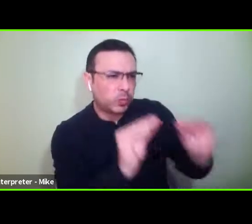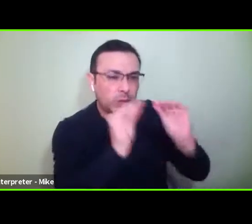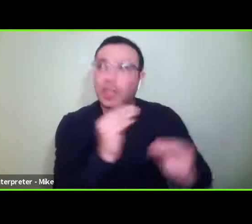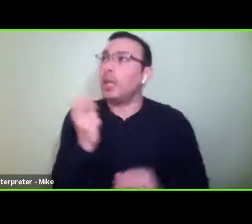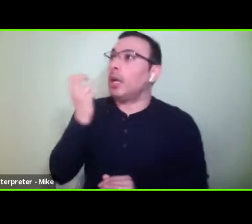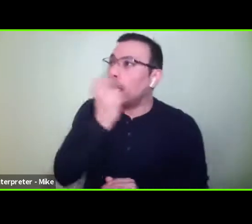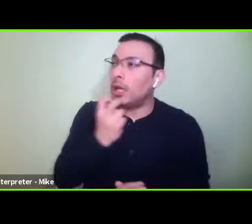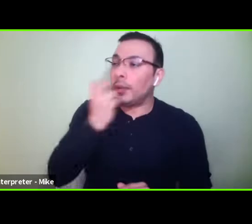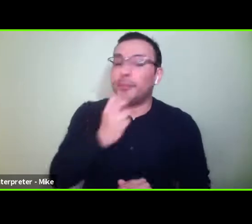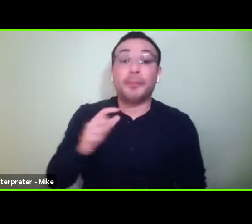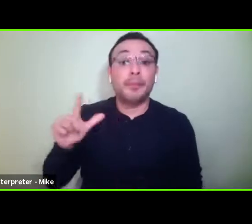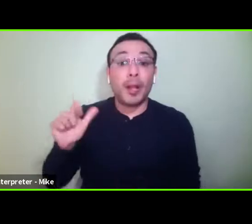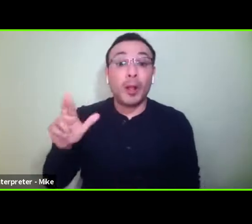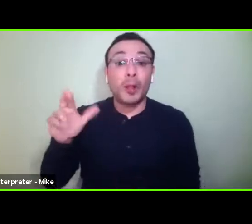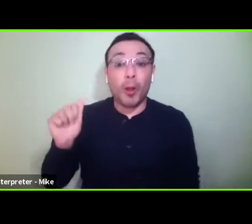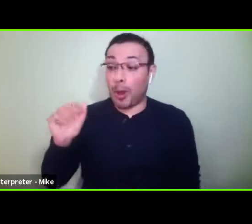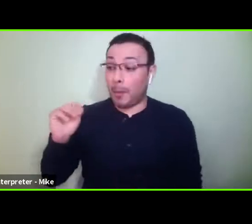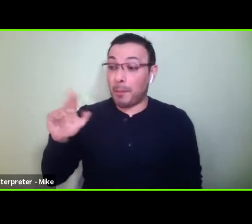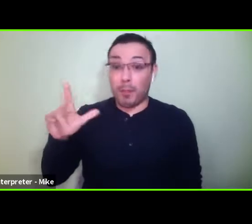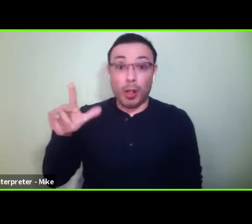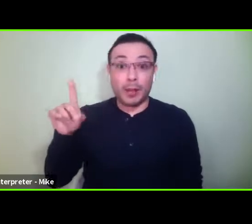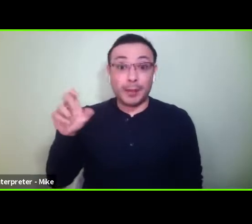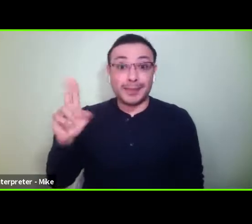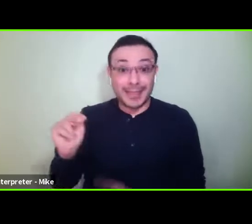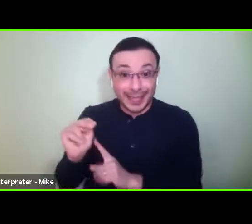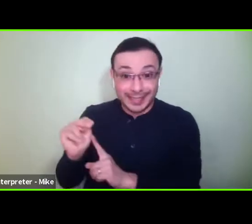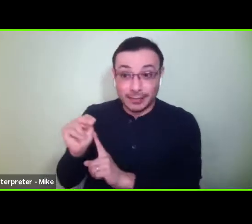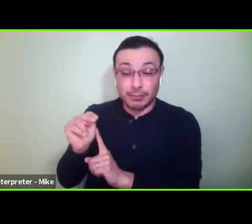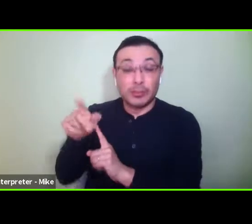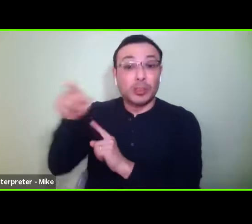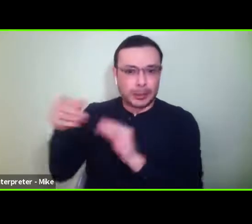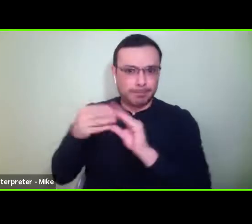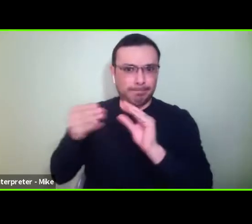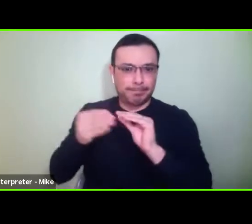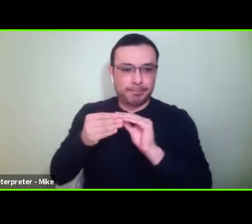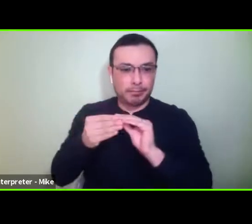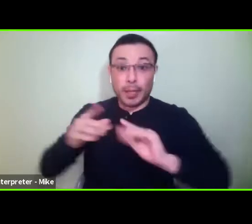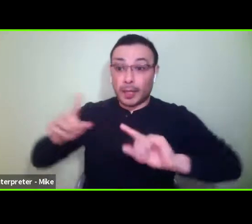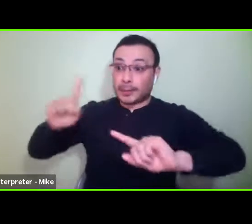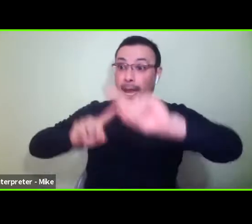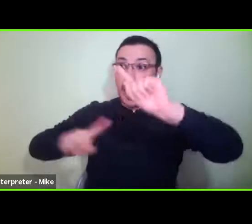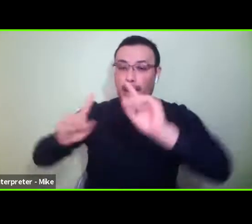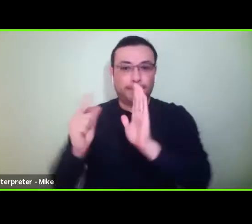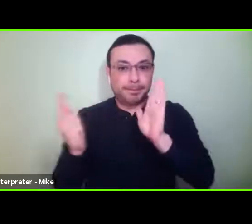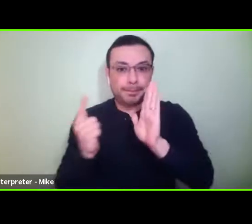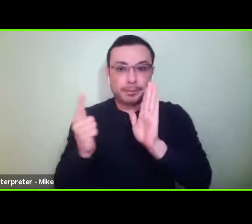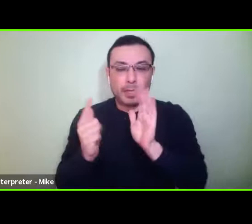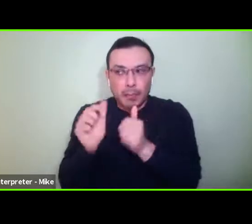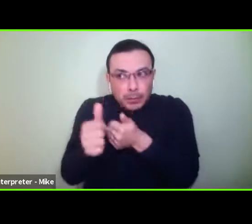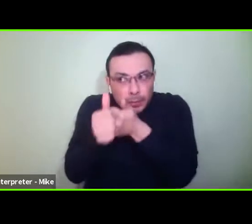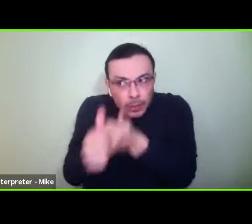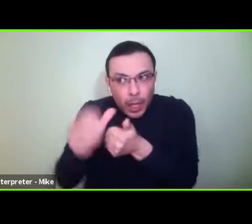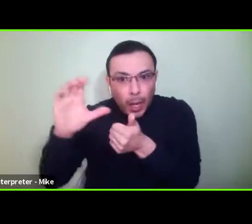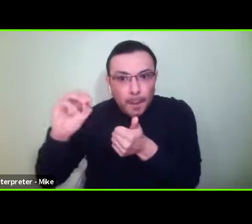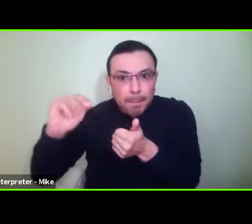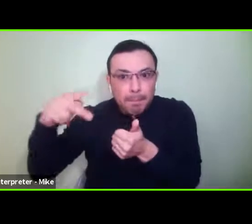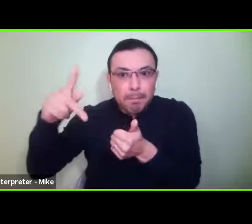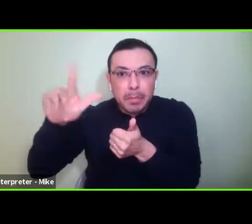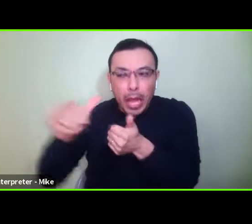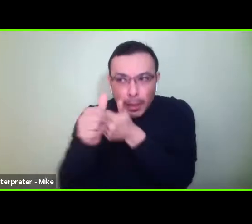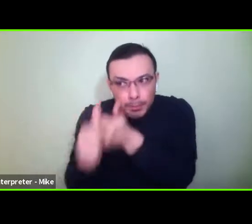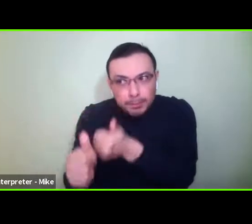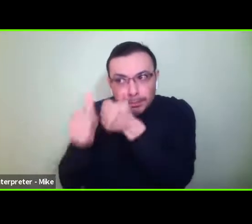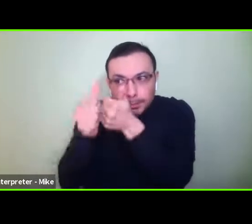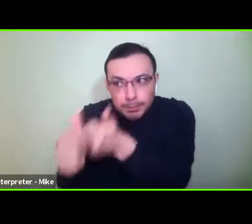Laura Malden in Made to Hear. Signing is forbidden. The child must comply to hearing conformity. To take